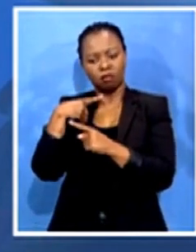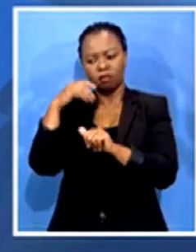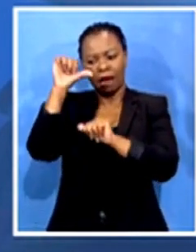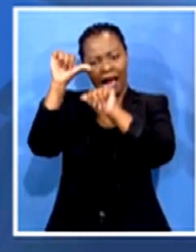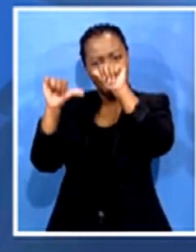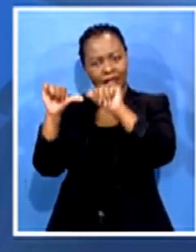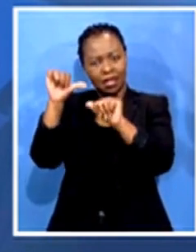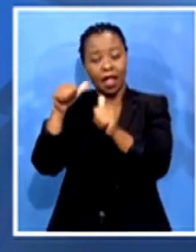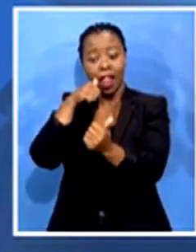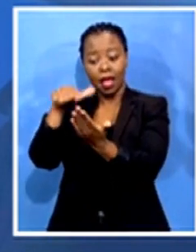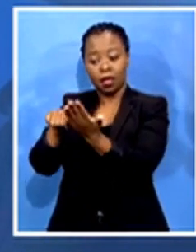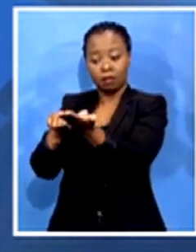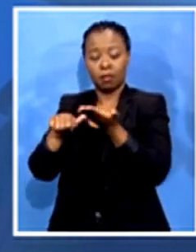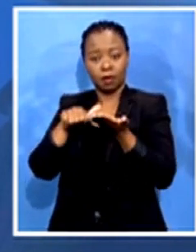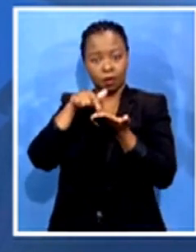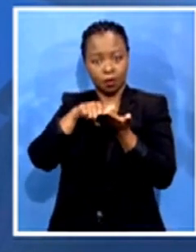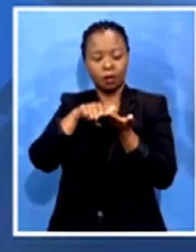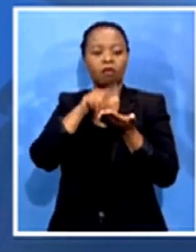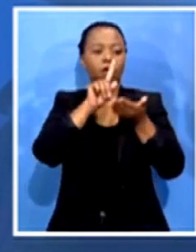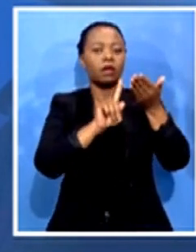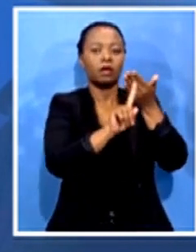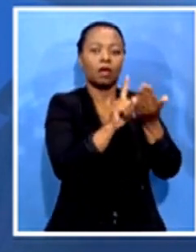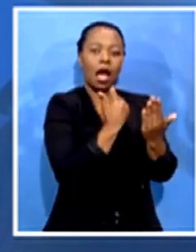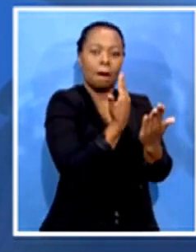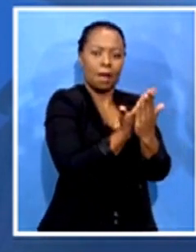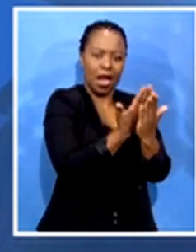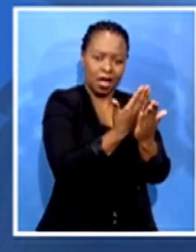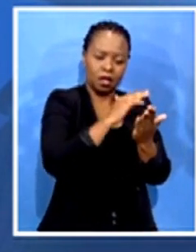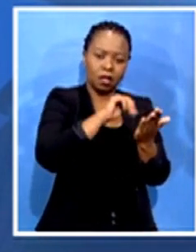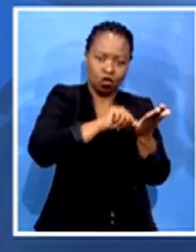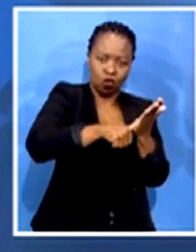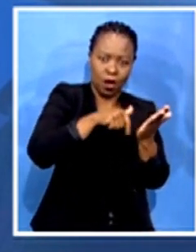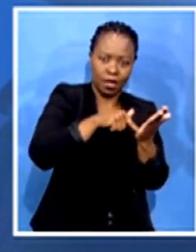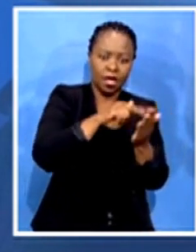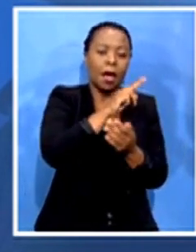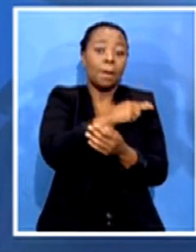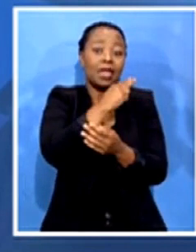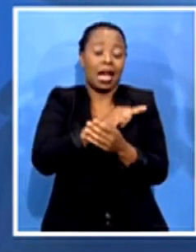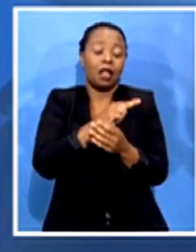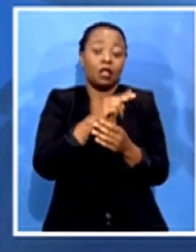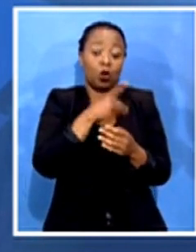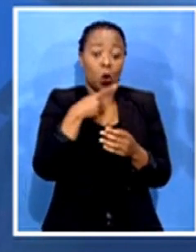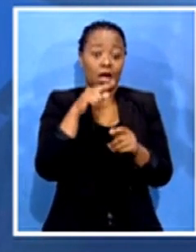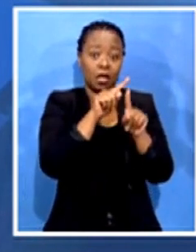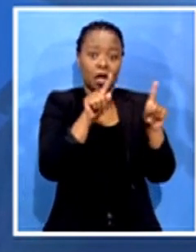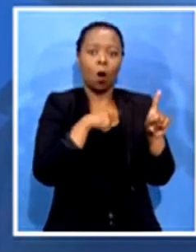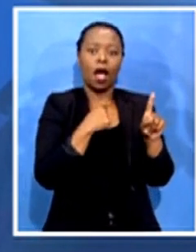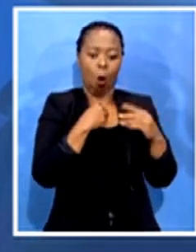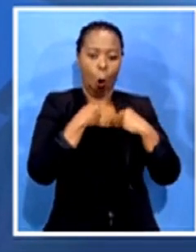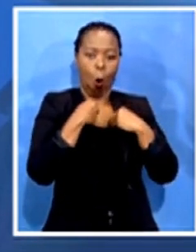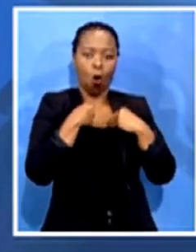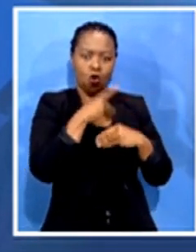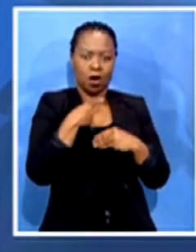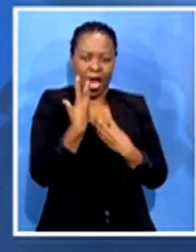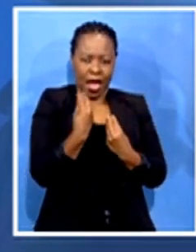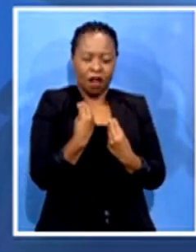be seen by our medical doctors because we also have our own doctors, and then we would decide as to whether they